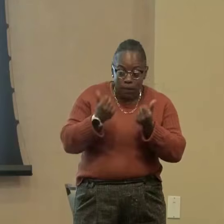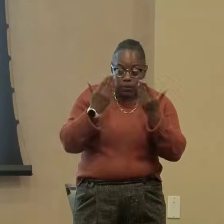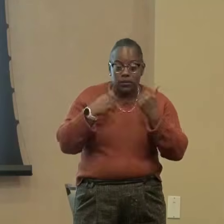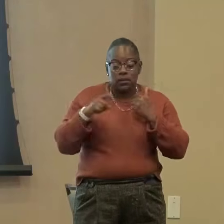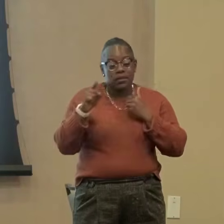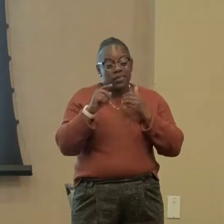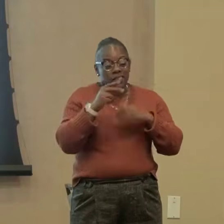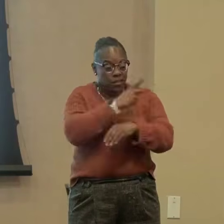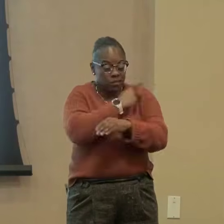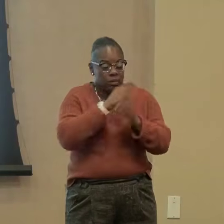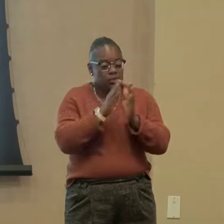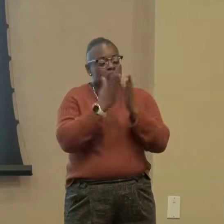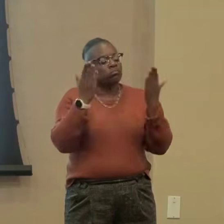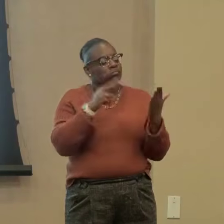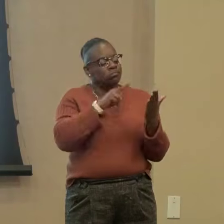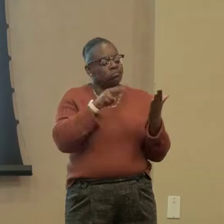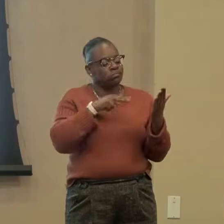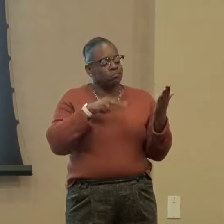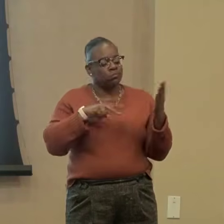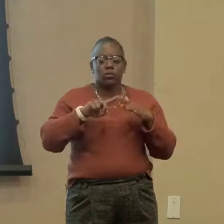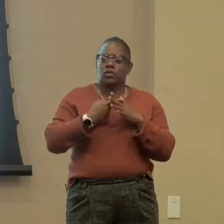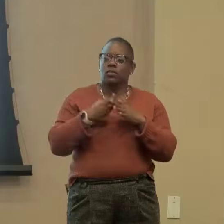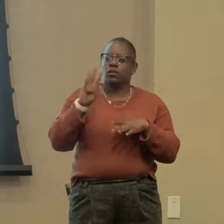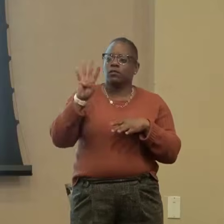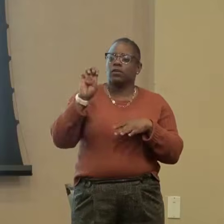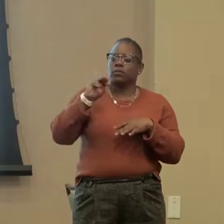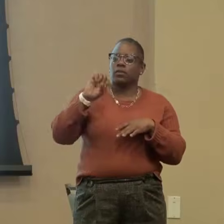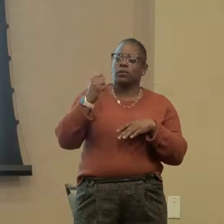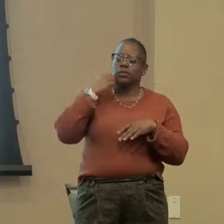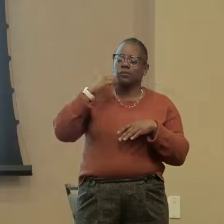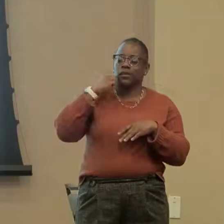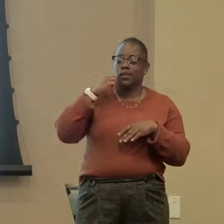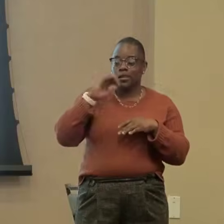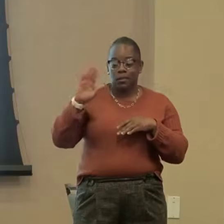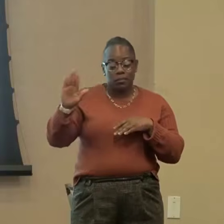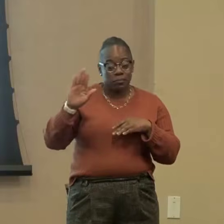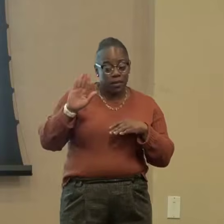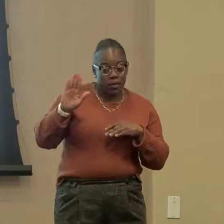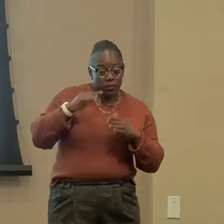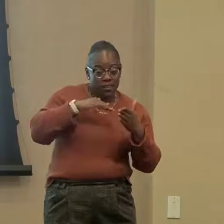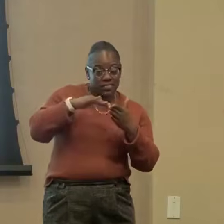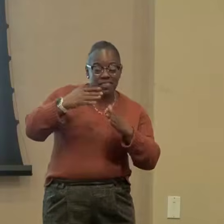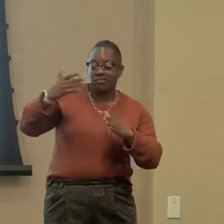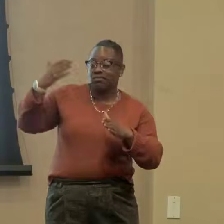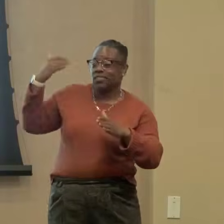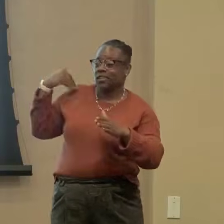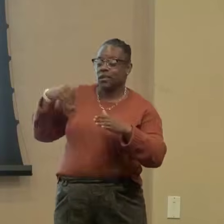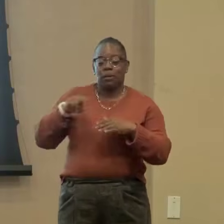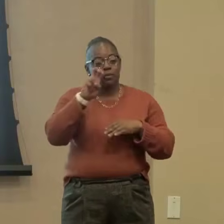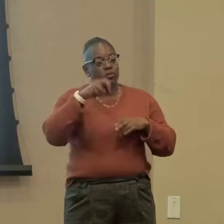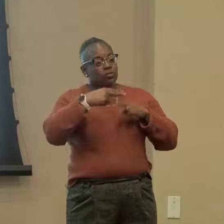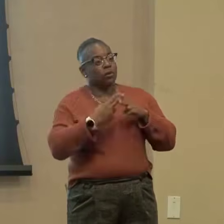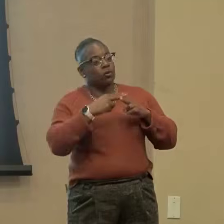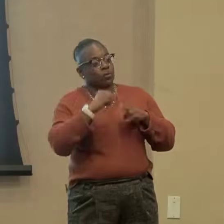read textbooks, so just because it says to start at 400 milligrams a day, maybe based on that study was done on a 200-pound white